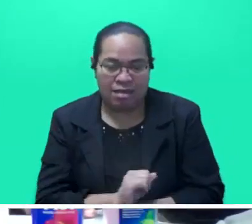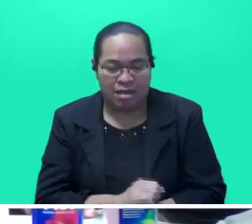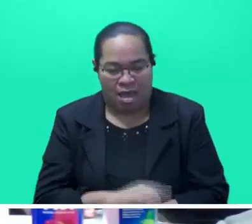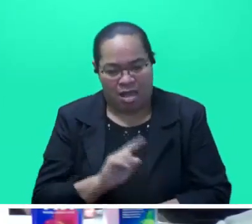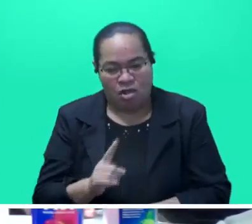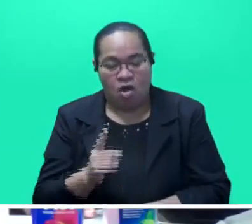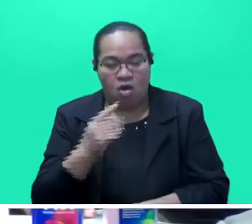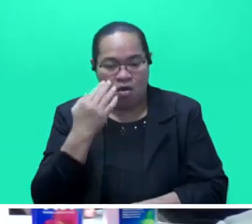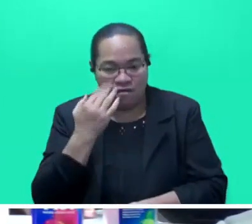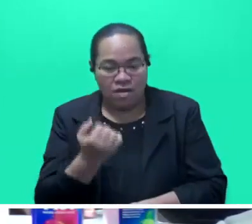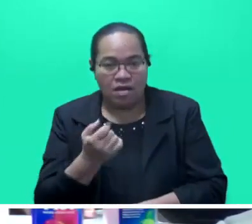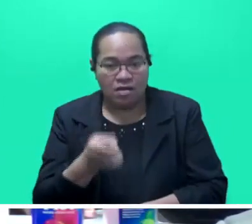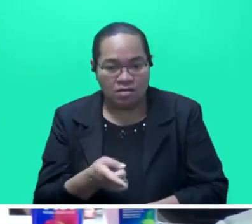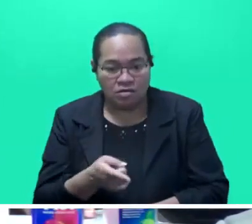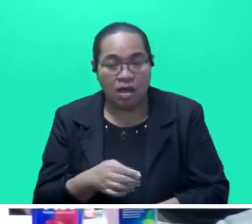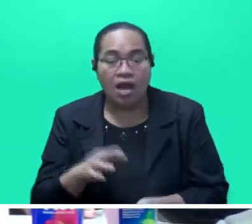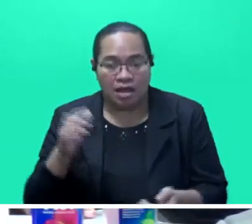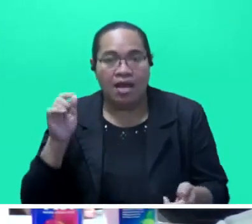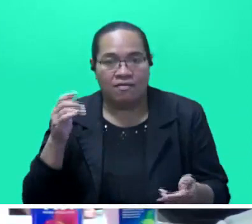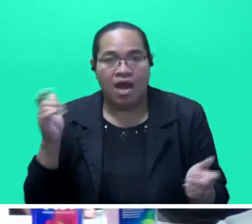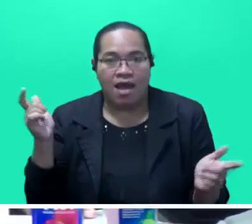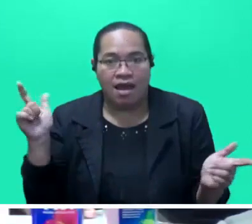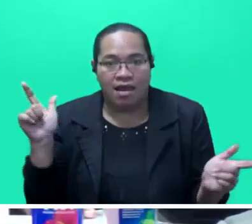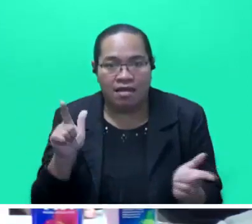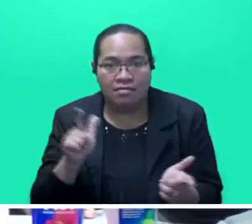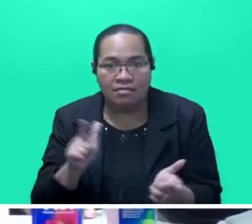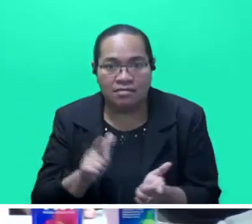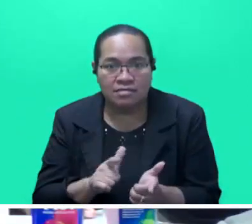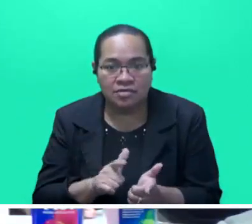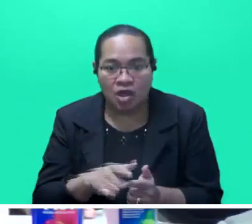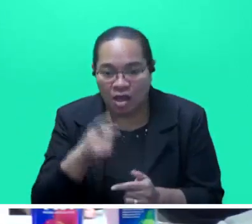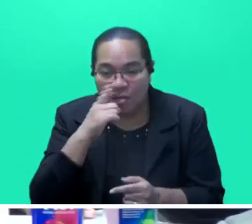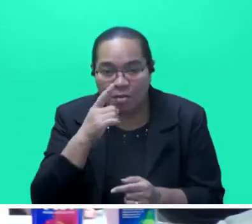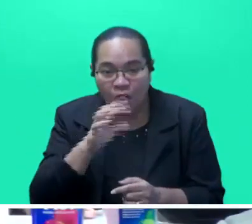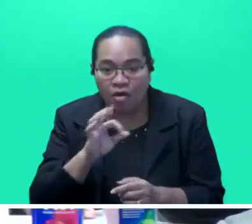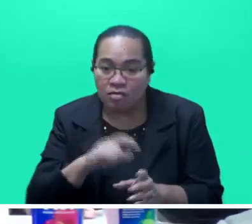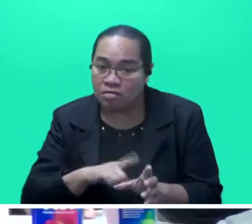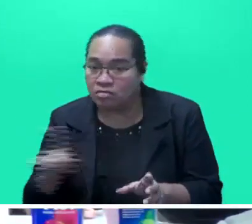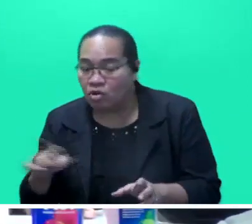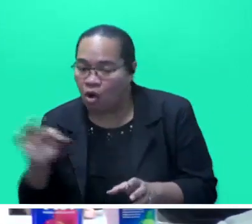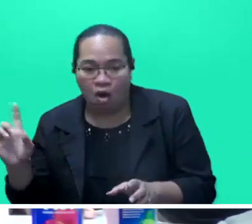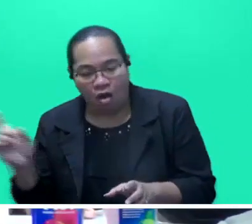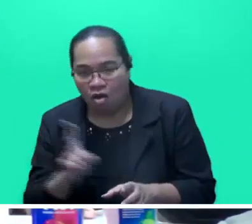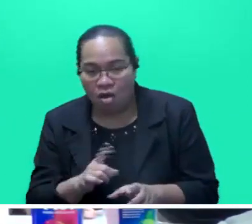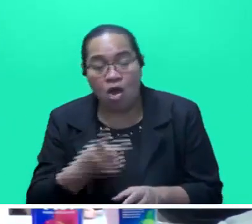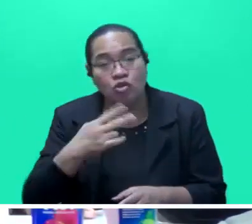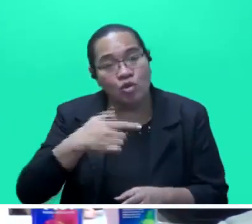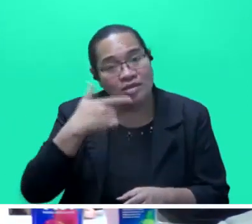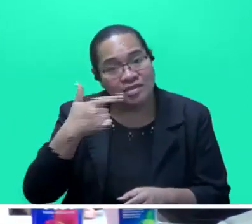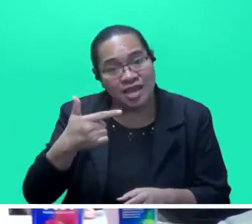there was a significant decrease of recidivists, whereby 27 was recorded